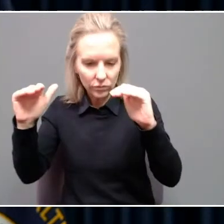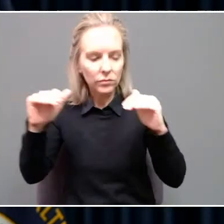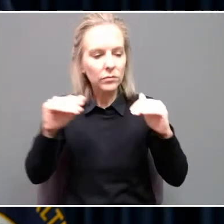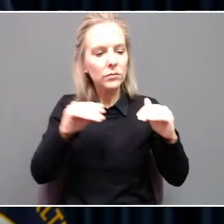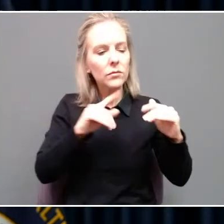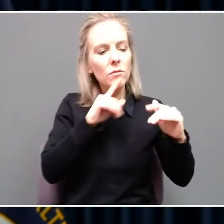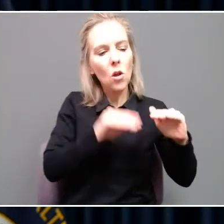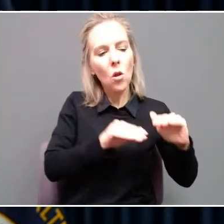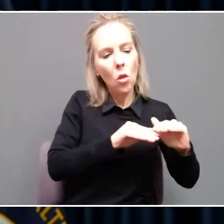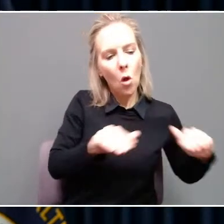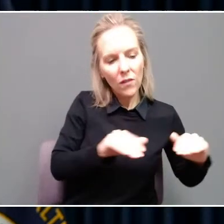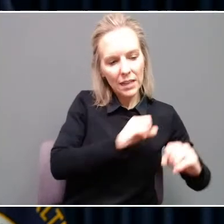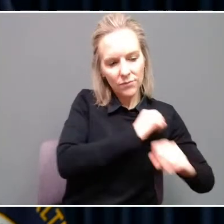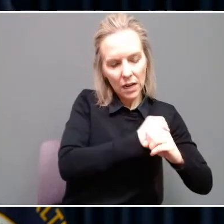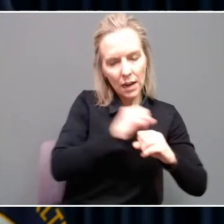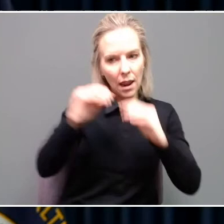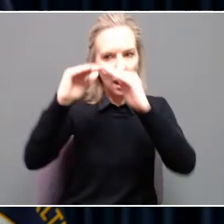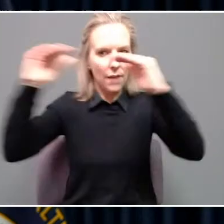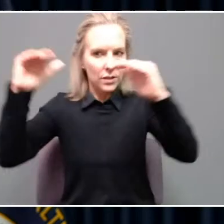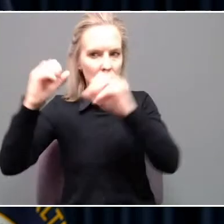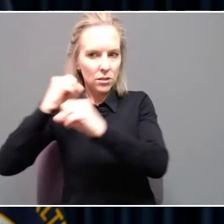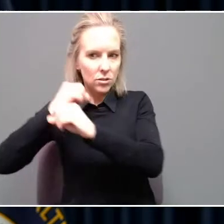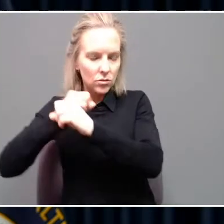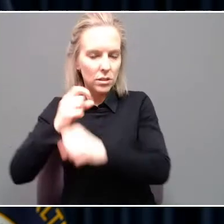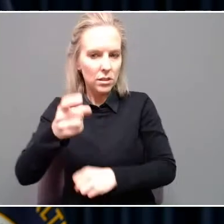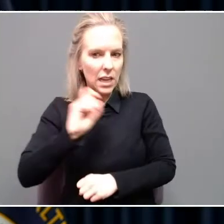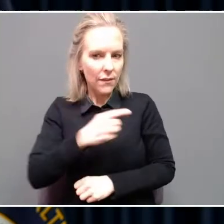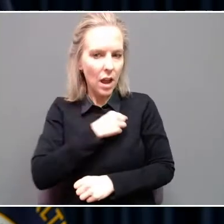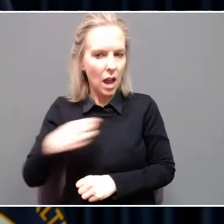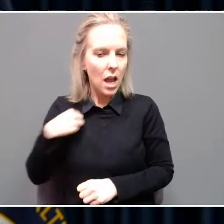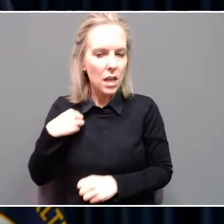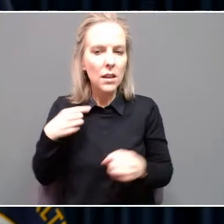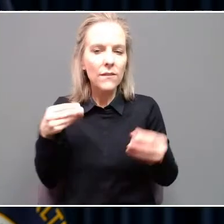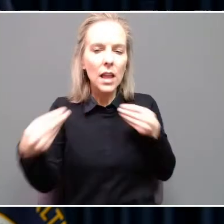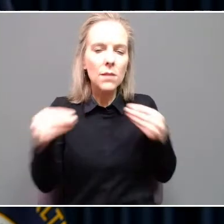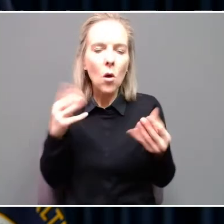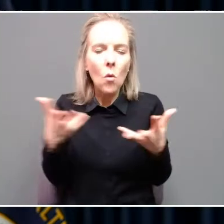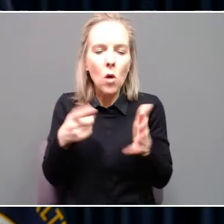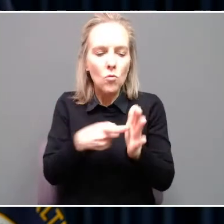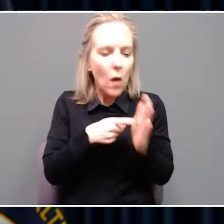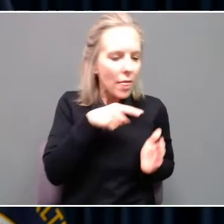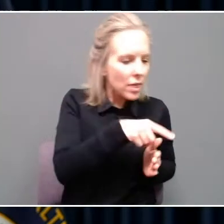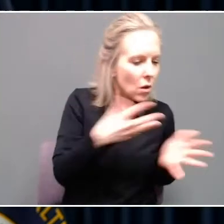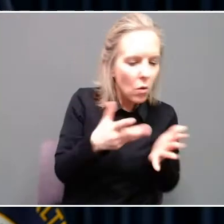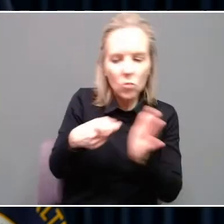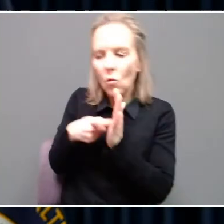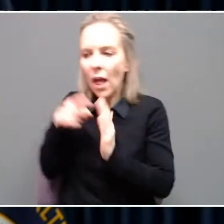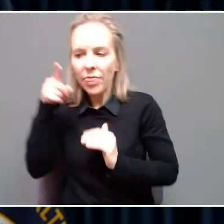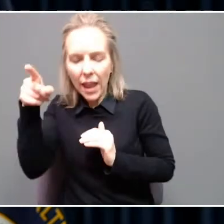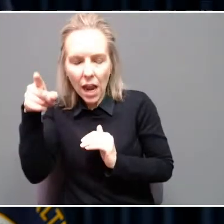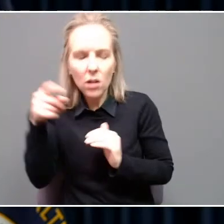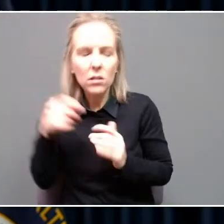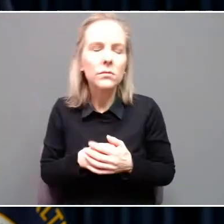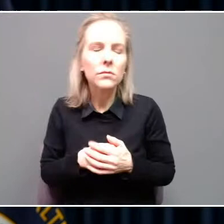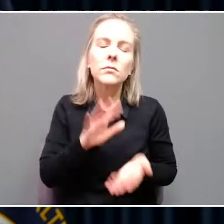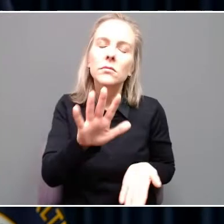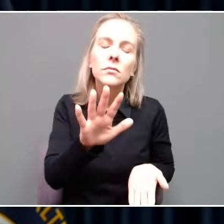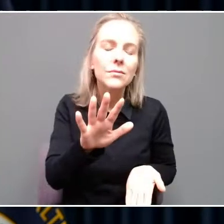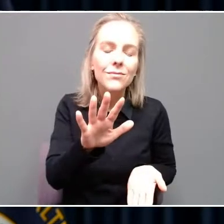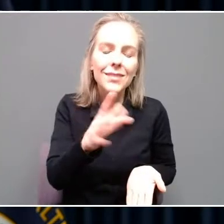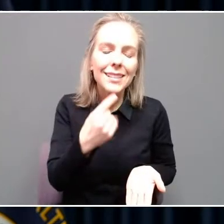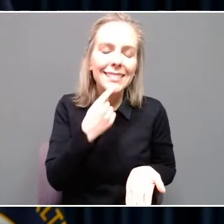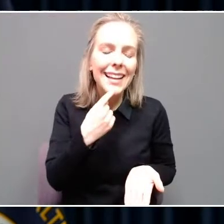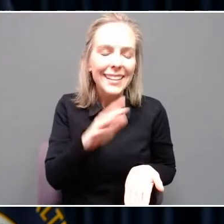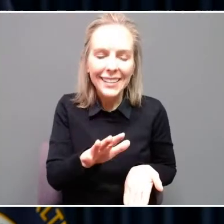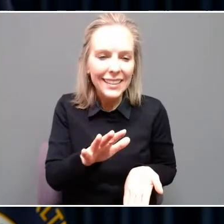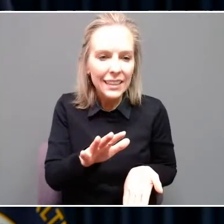level security give us some flexibility about what's required in each one. But let me just say, as a